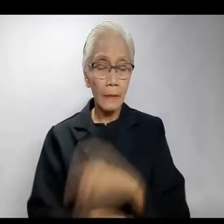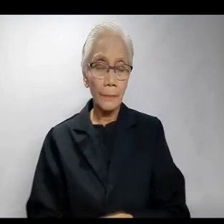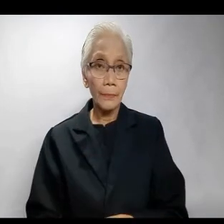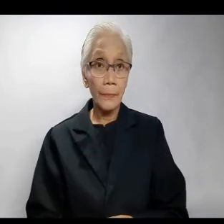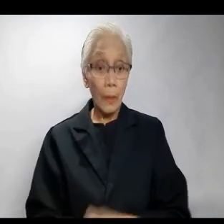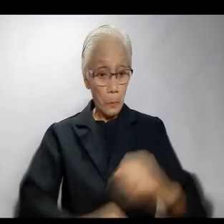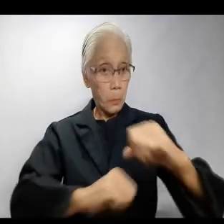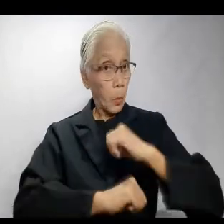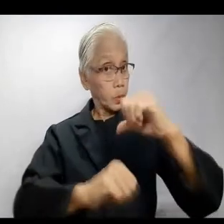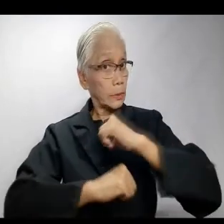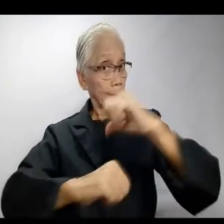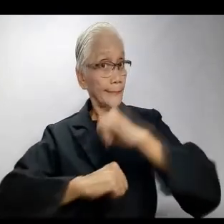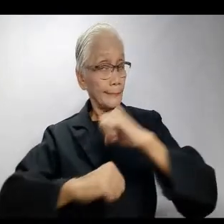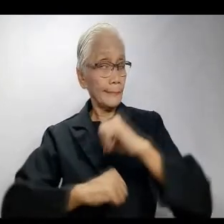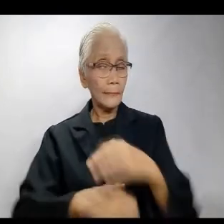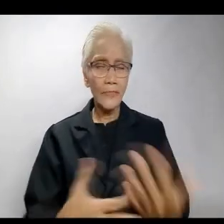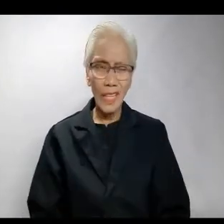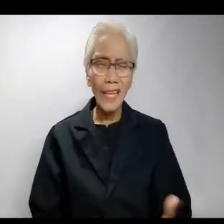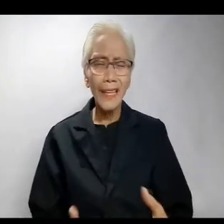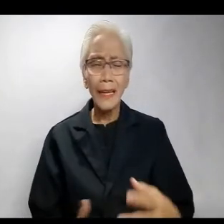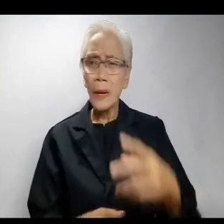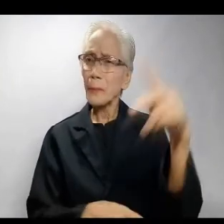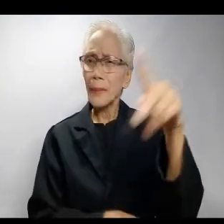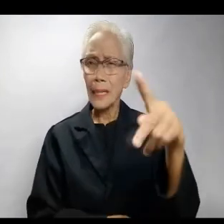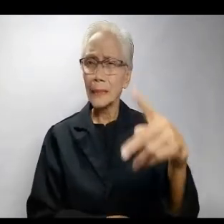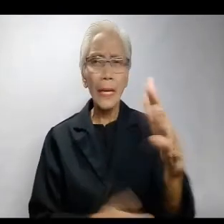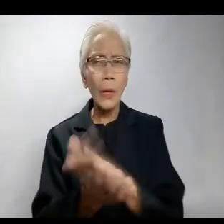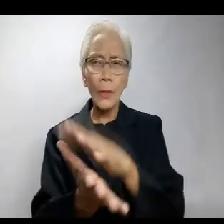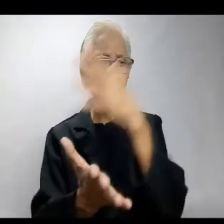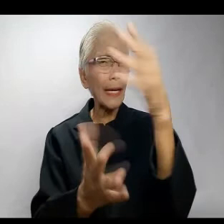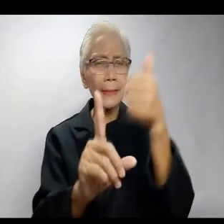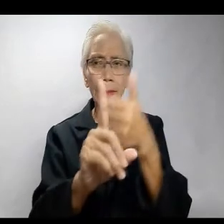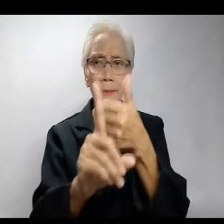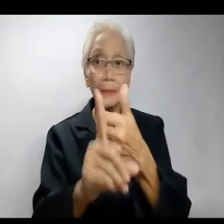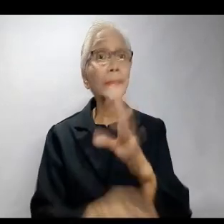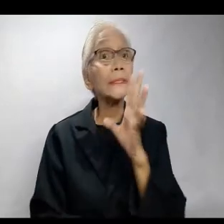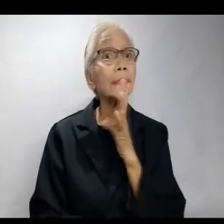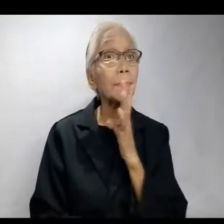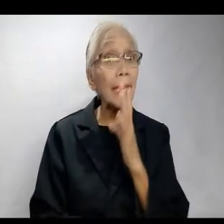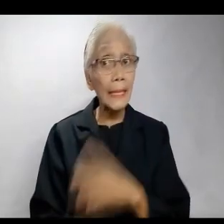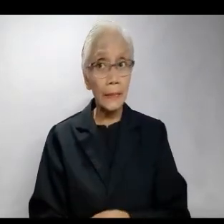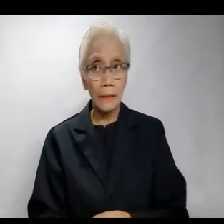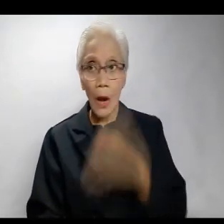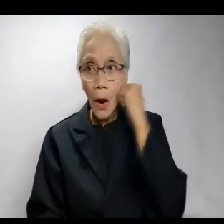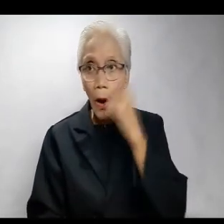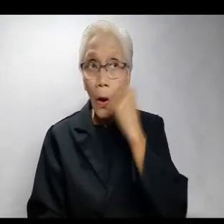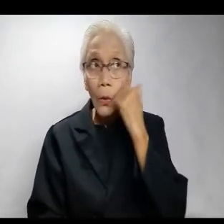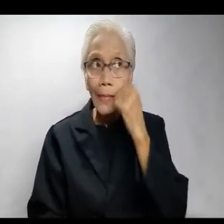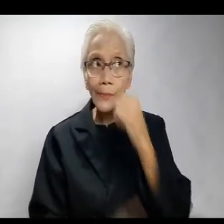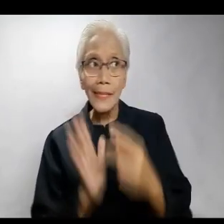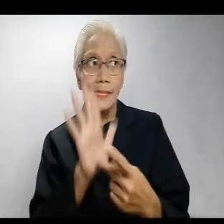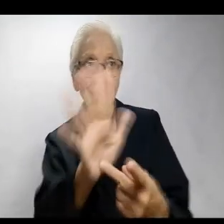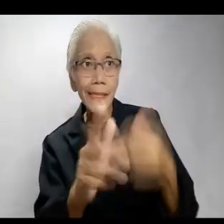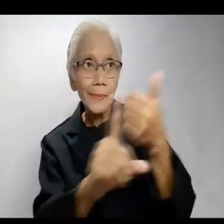The first mark is boasting. A Pharisite glorifies oneself in speech.